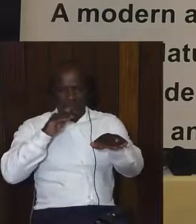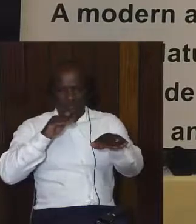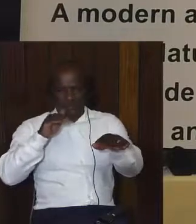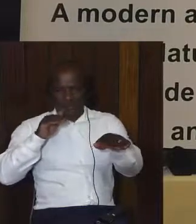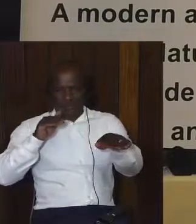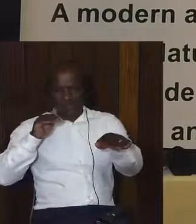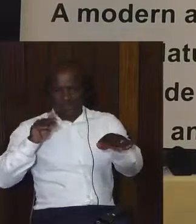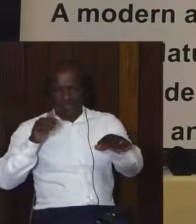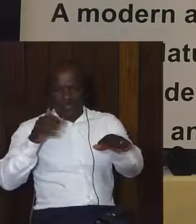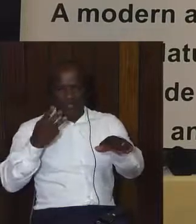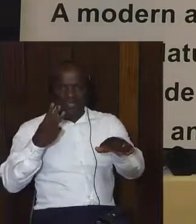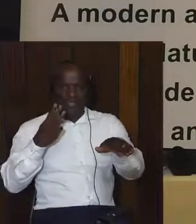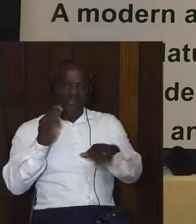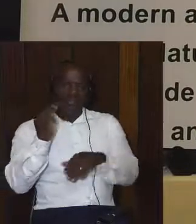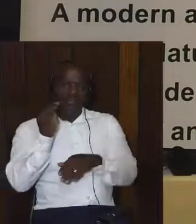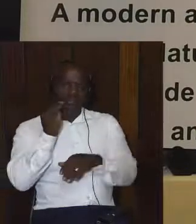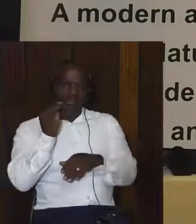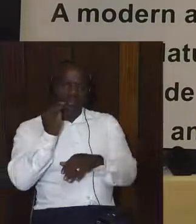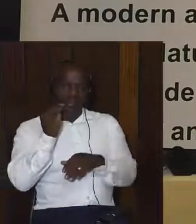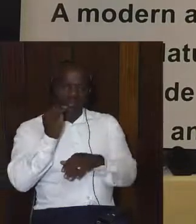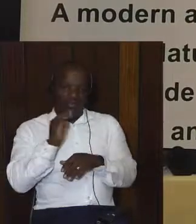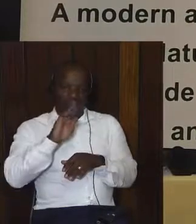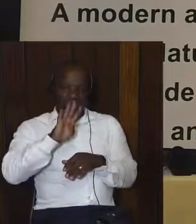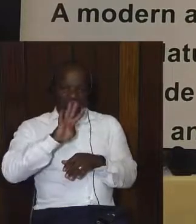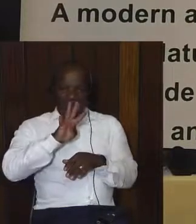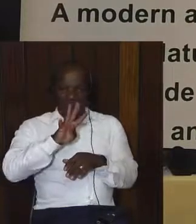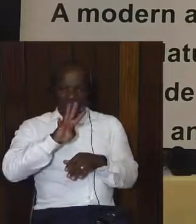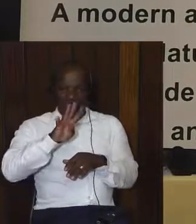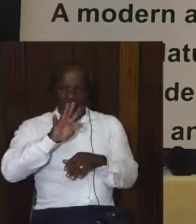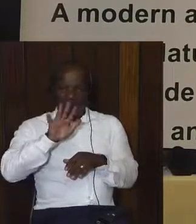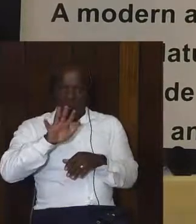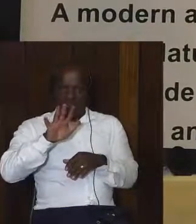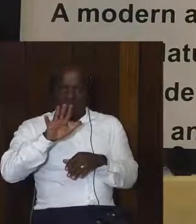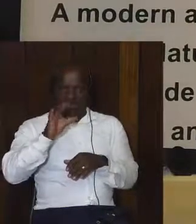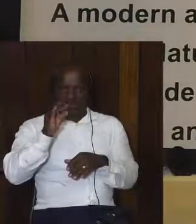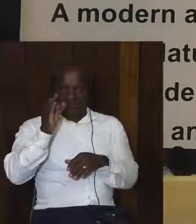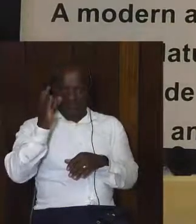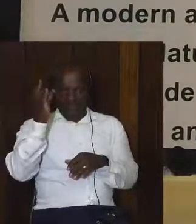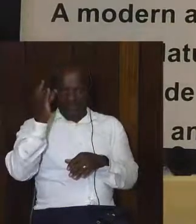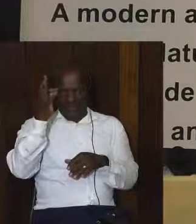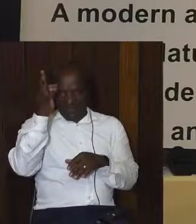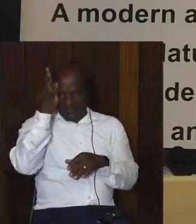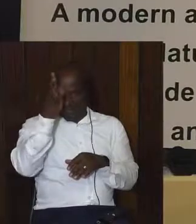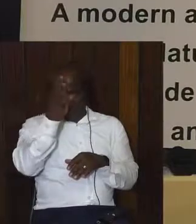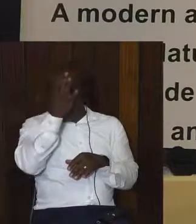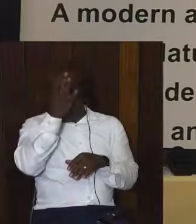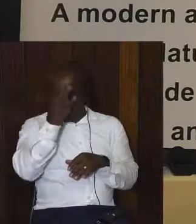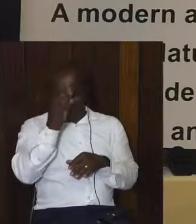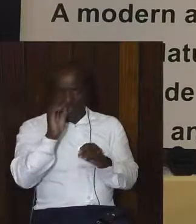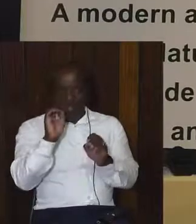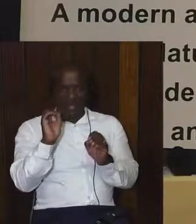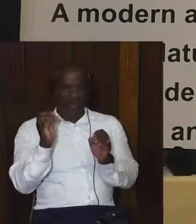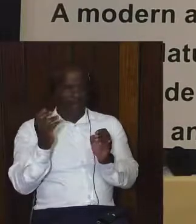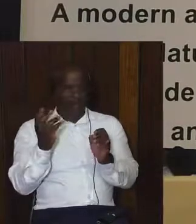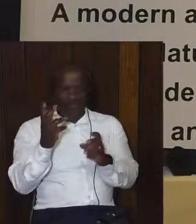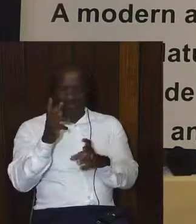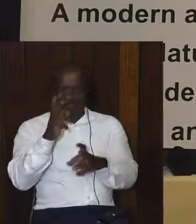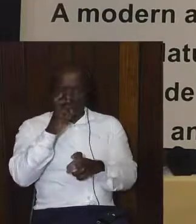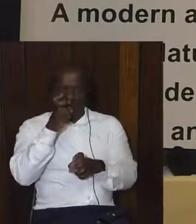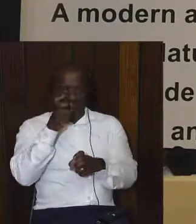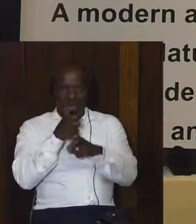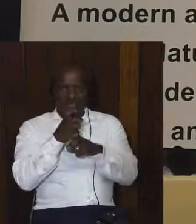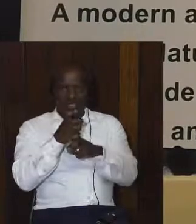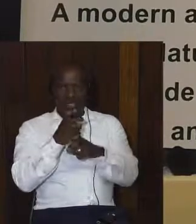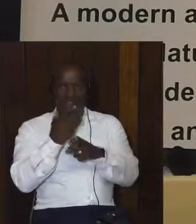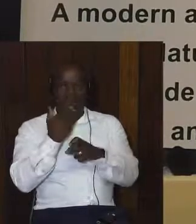of Mamelodi within 45 minutes. But we have got K50. Chair, my concern is that,